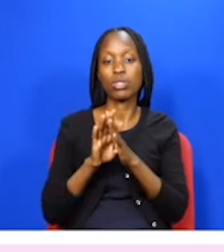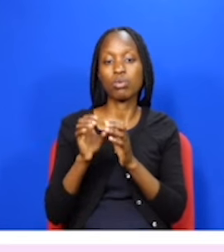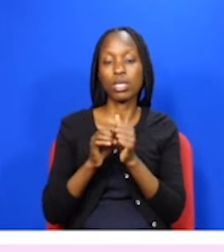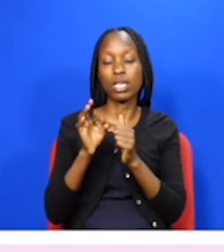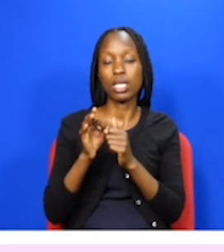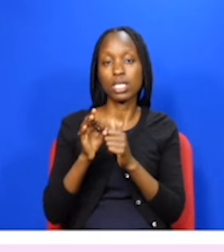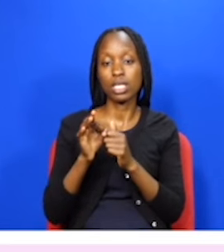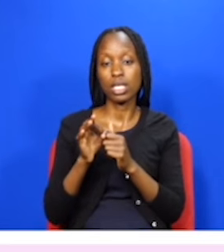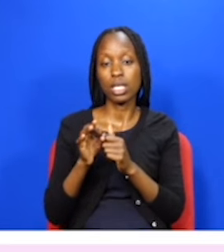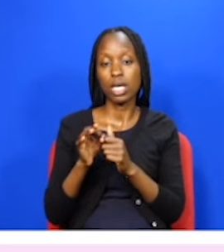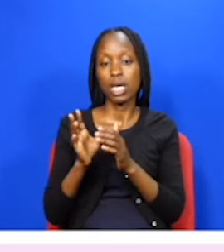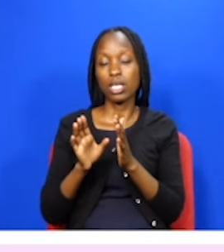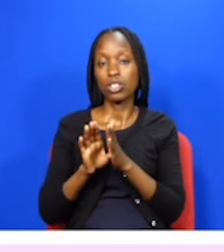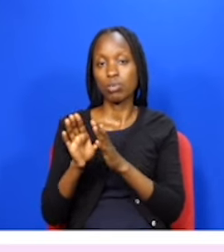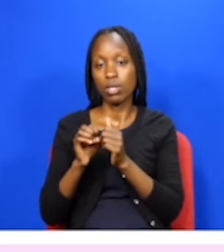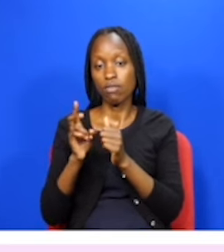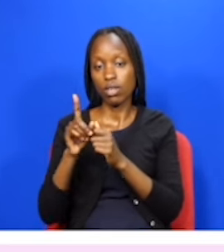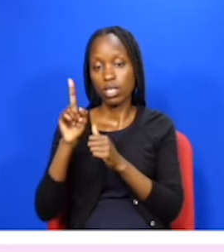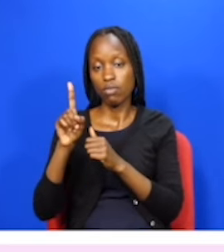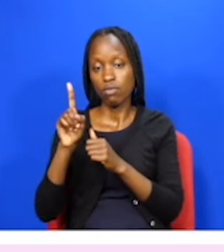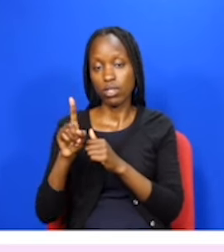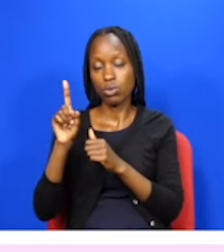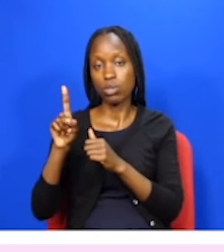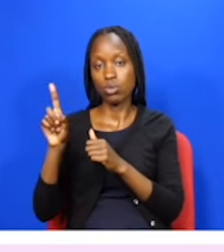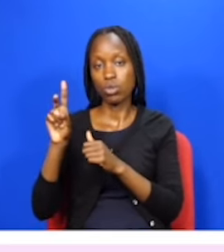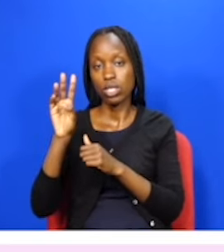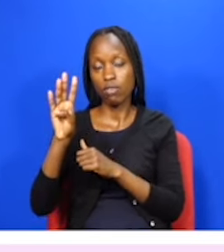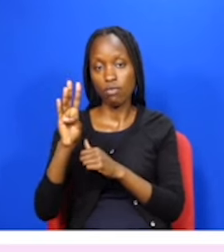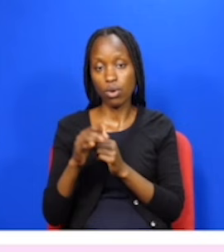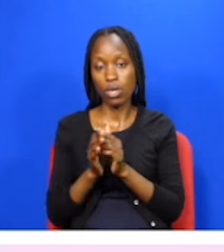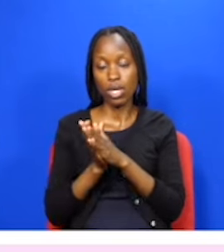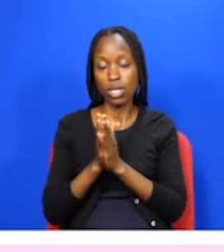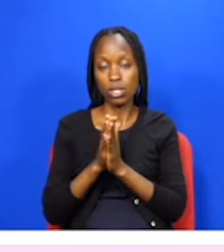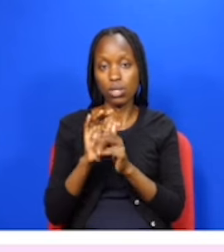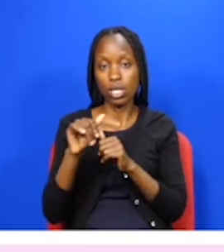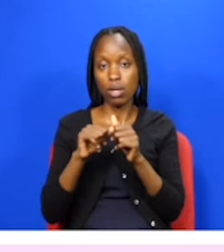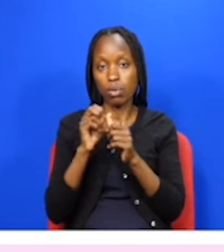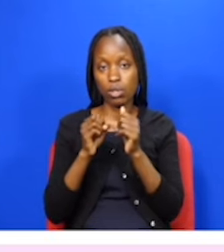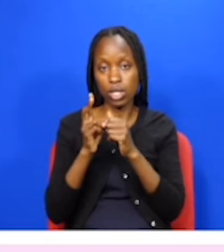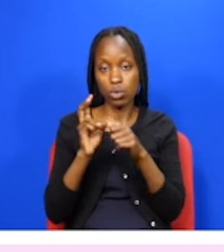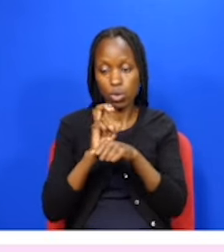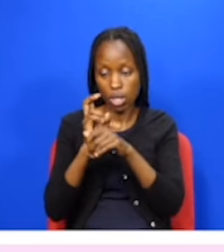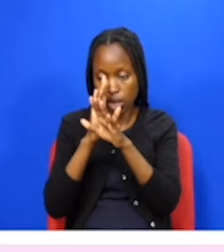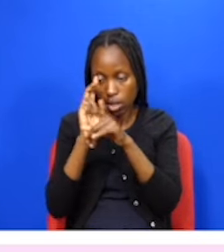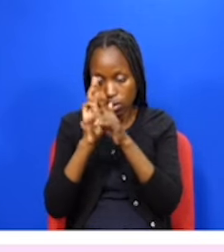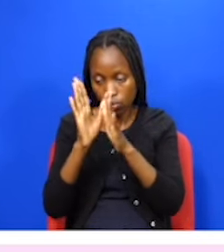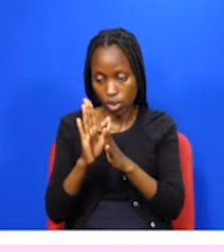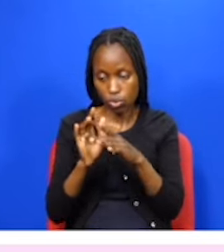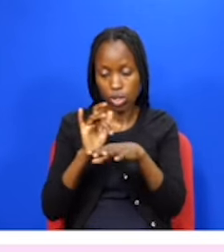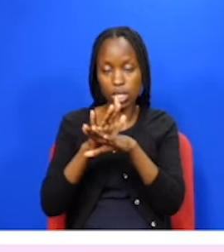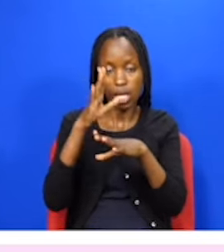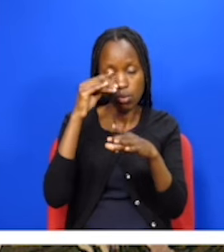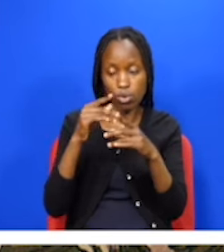13 and chapter 14, verse 1 to 24. It is the story of the 12 spies that were sent by Moses to spy a